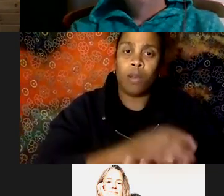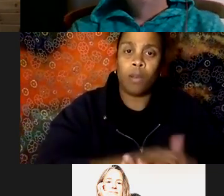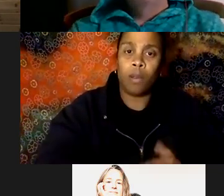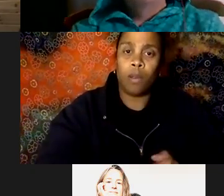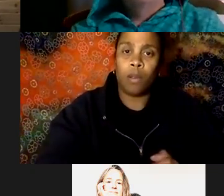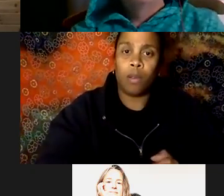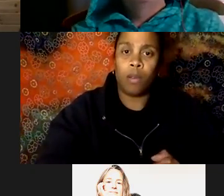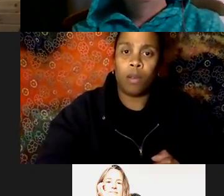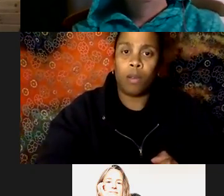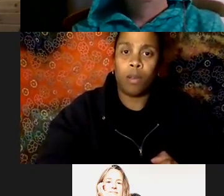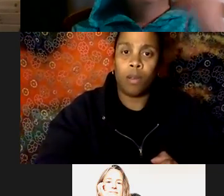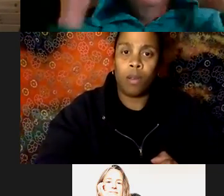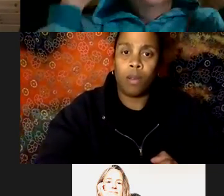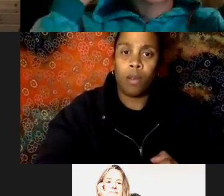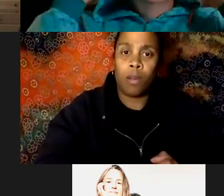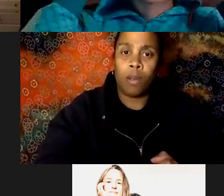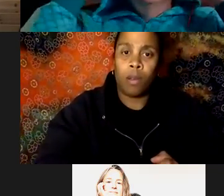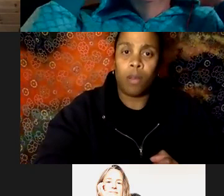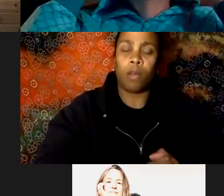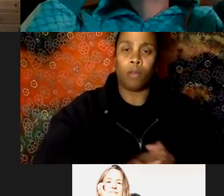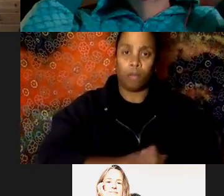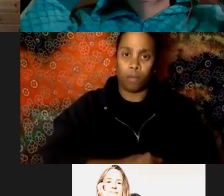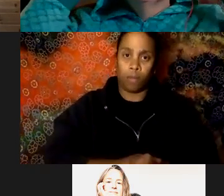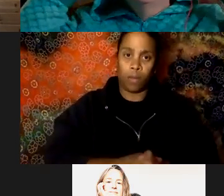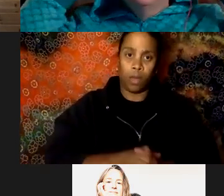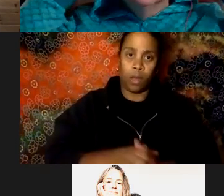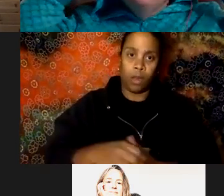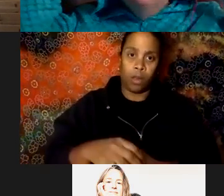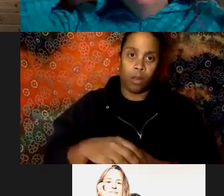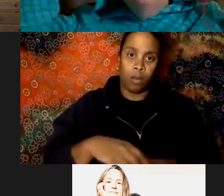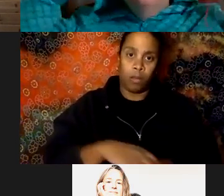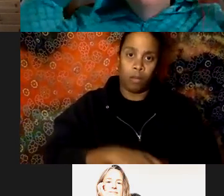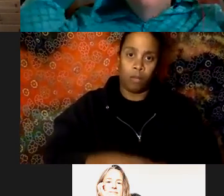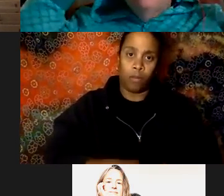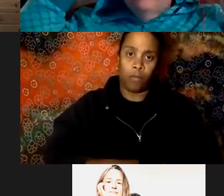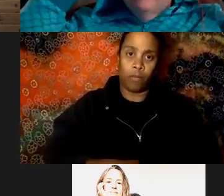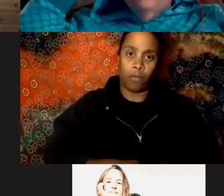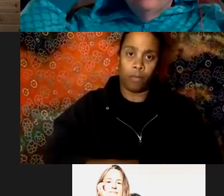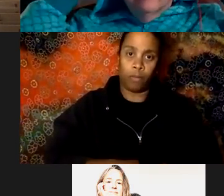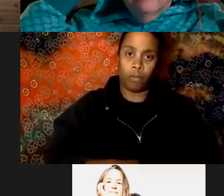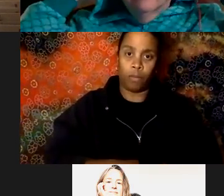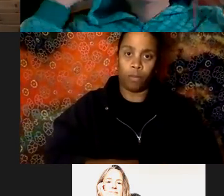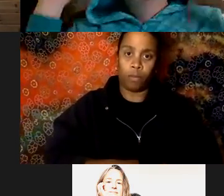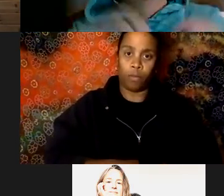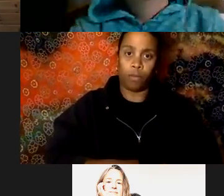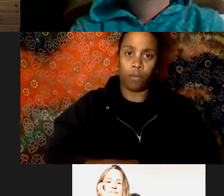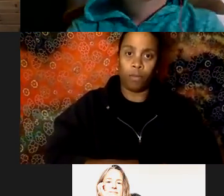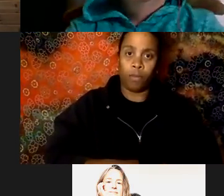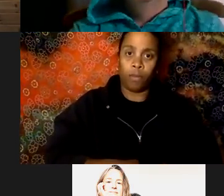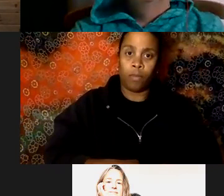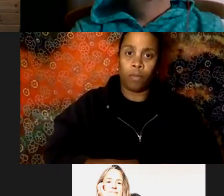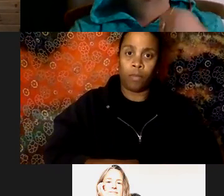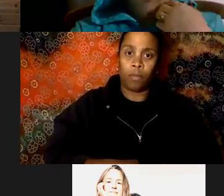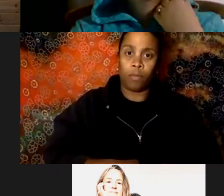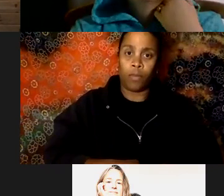Yeah, and I don't have them. I have mine. I don't have them from everyone else too. So if anyone else wants to give them to me, I'll get them here in what we put in the chat. Well, let's go through